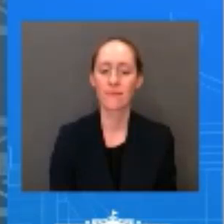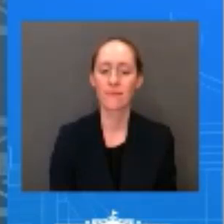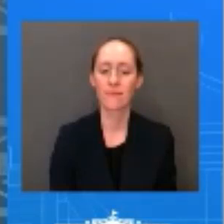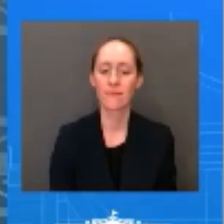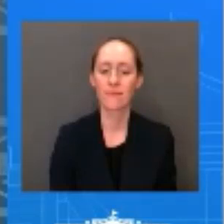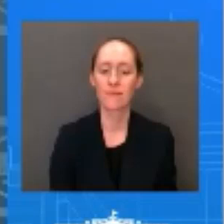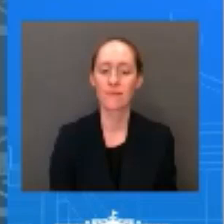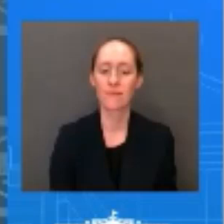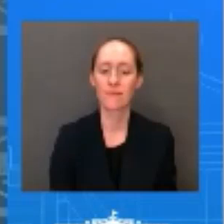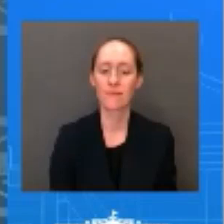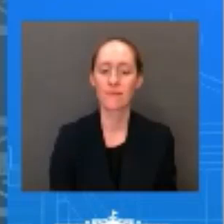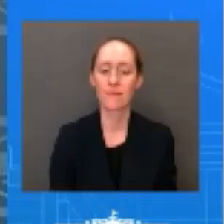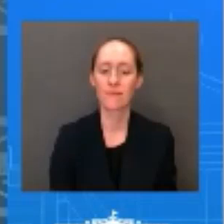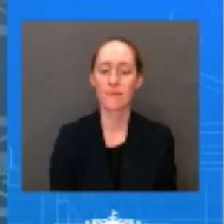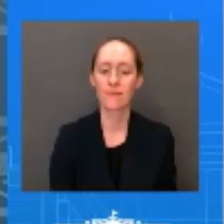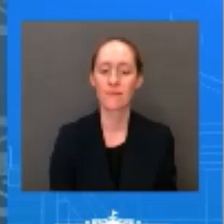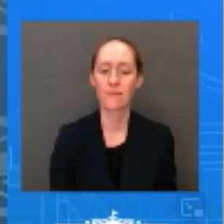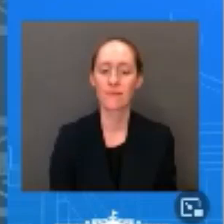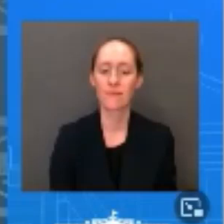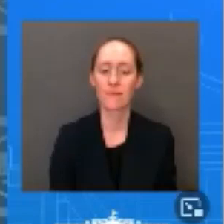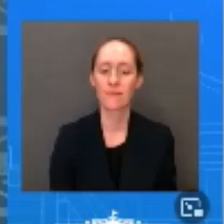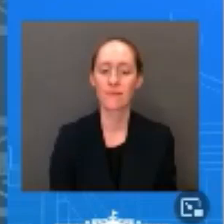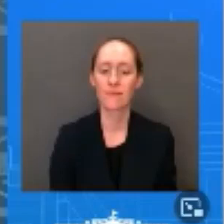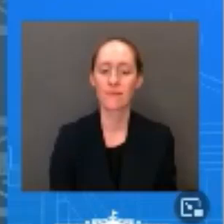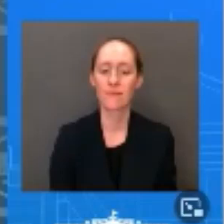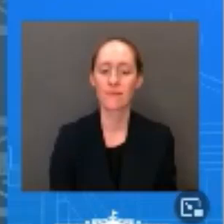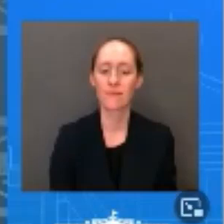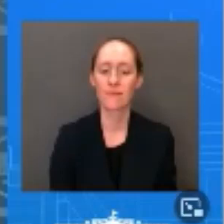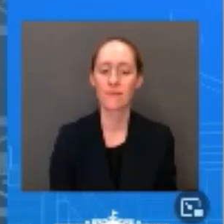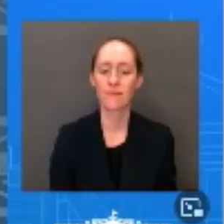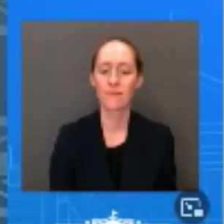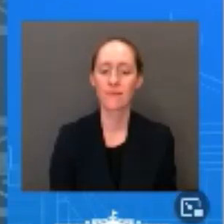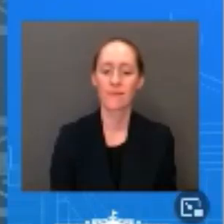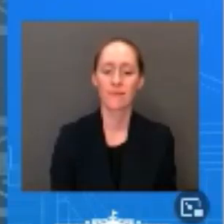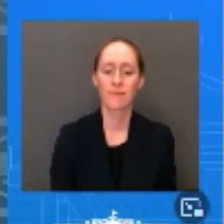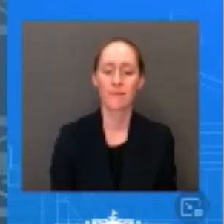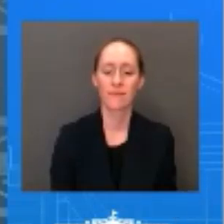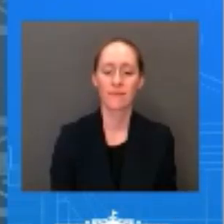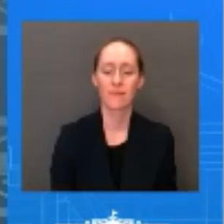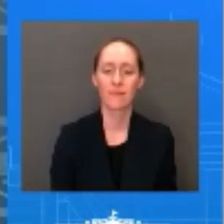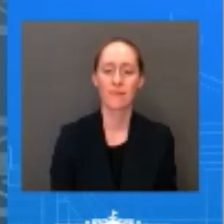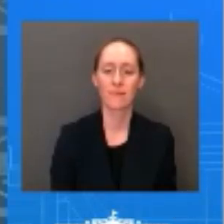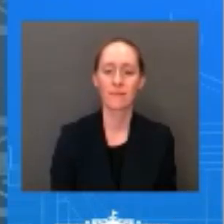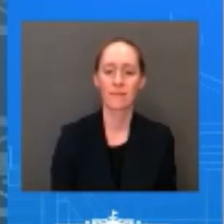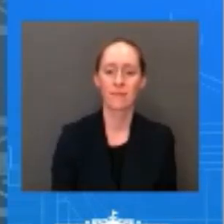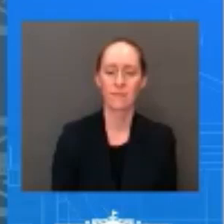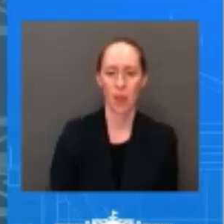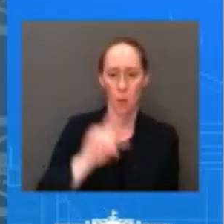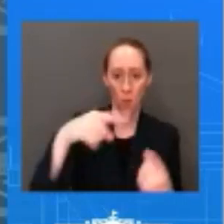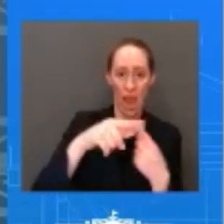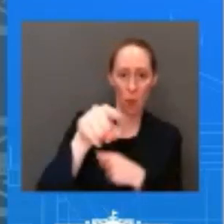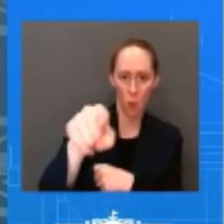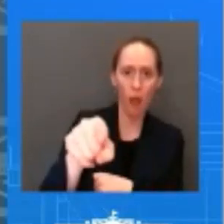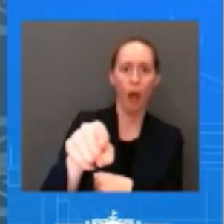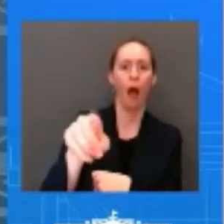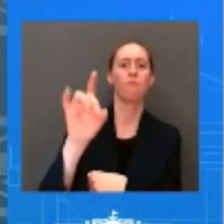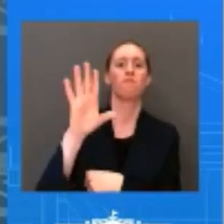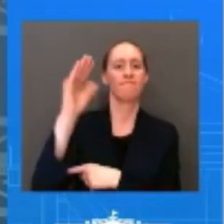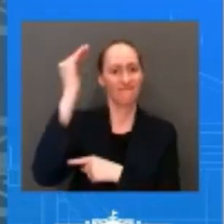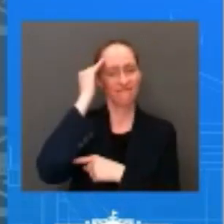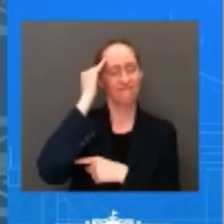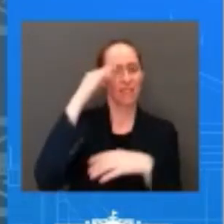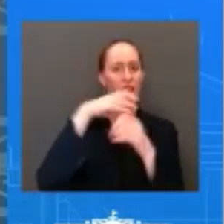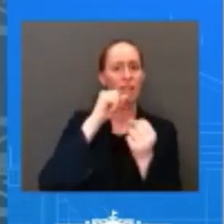week. I watched like 5 hours of this lady this week. More classified materials in Wilmington. Which four-letter word